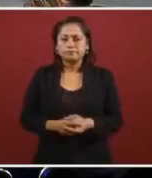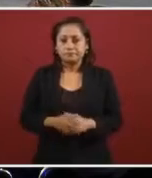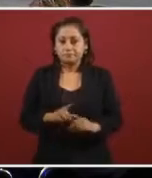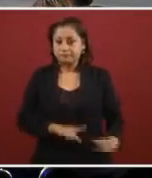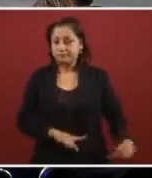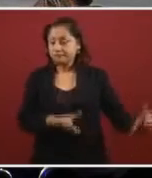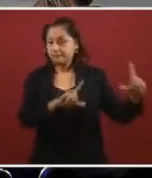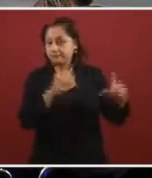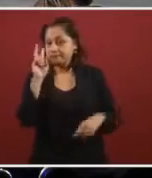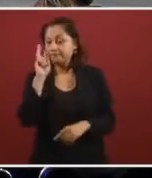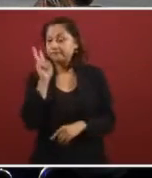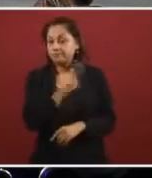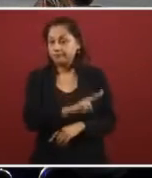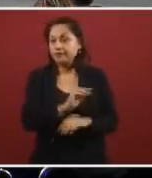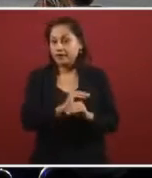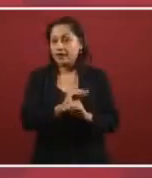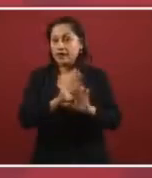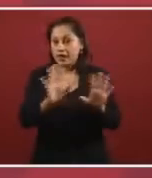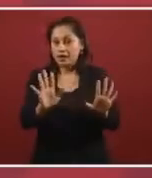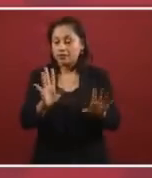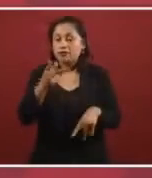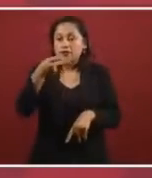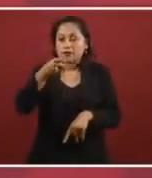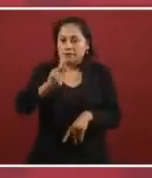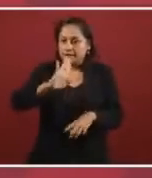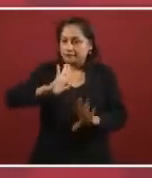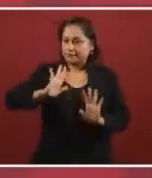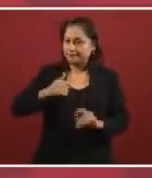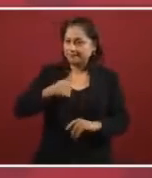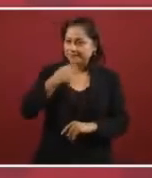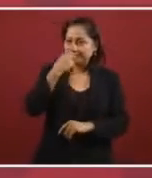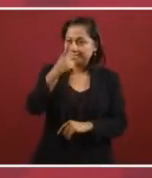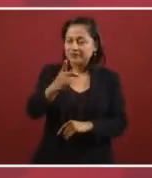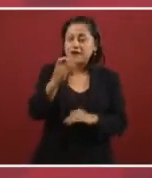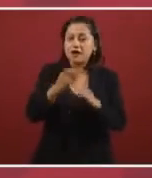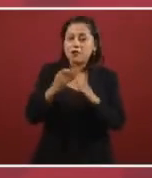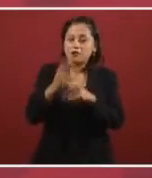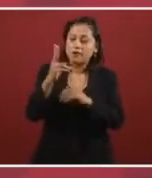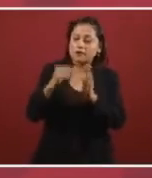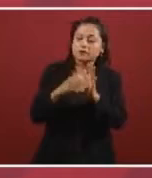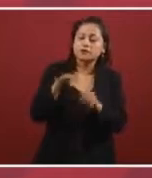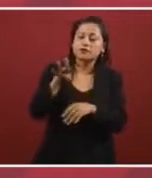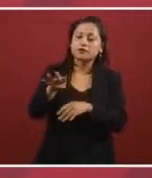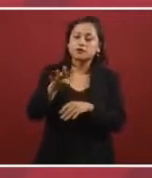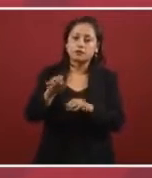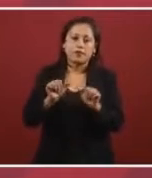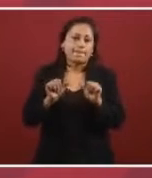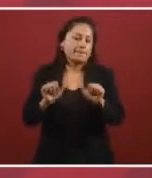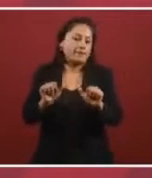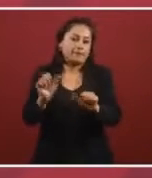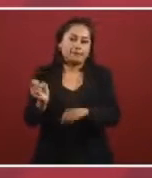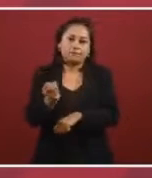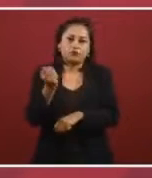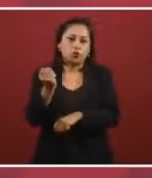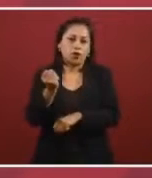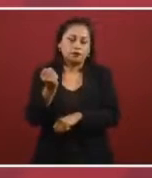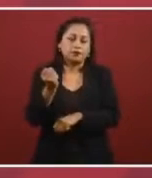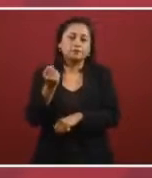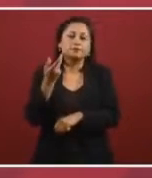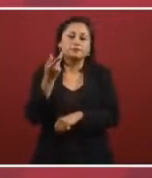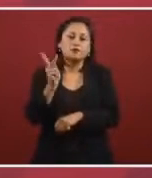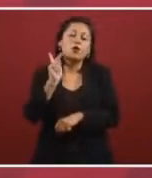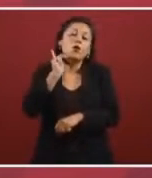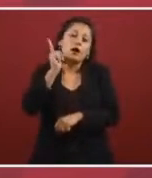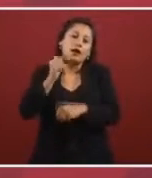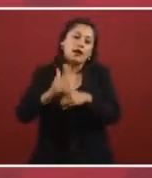Here I clarify. That we've had lots of luck. And I hope that we end